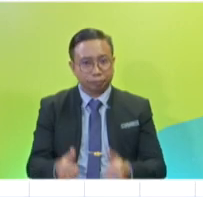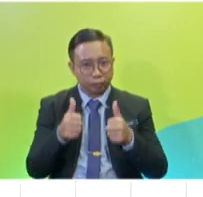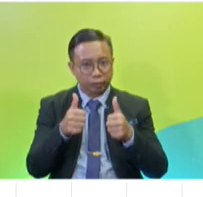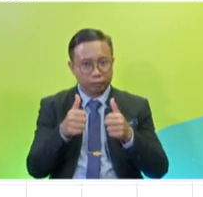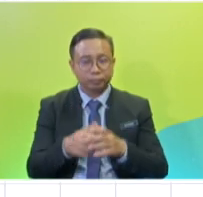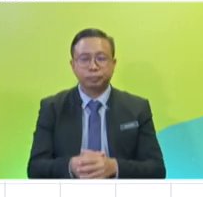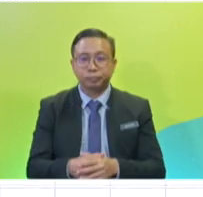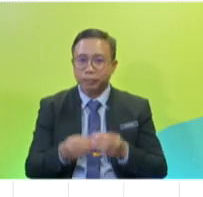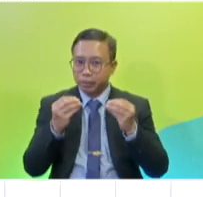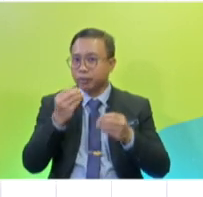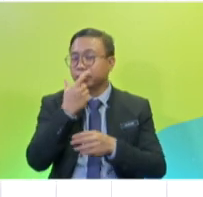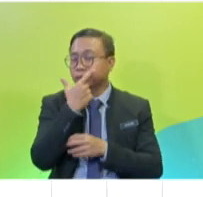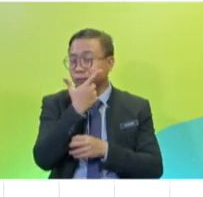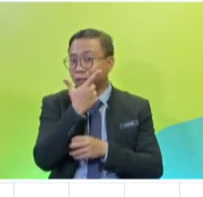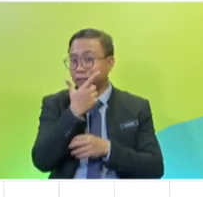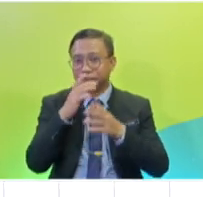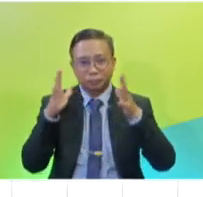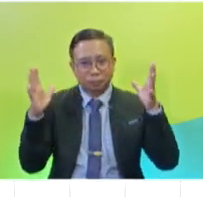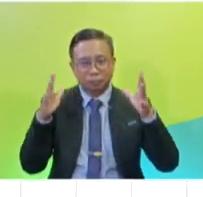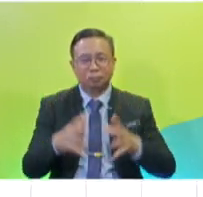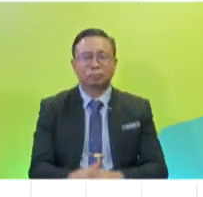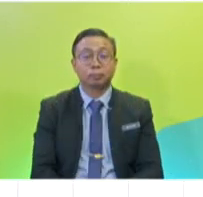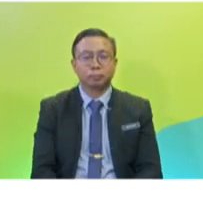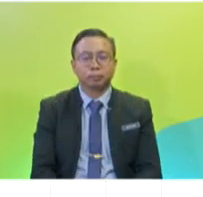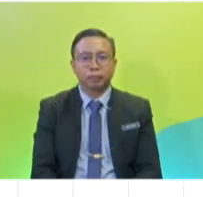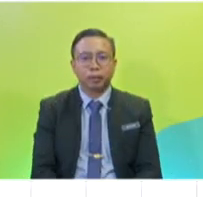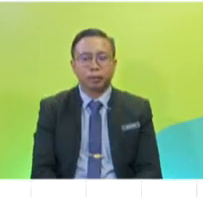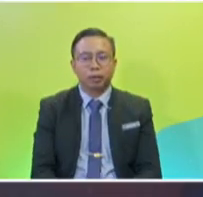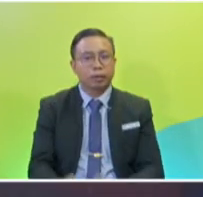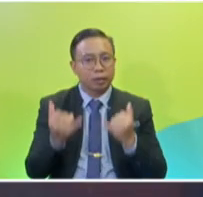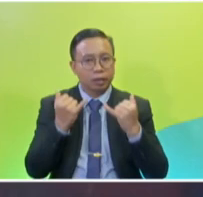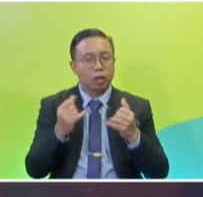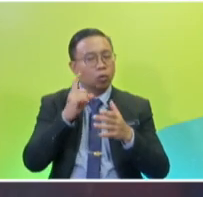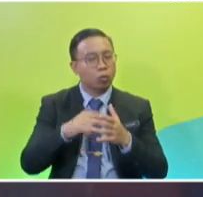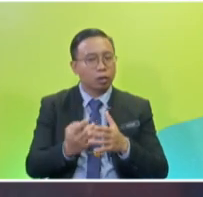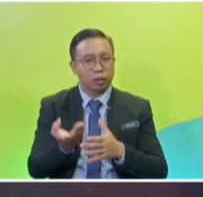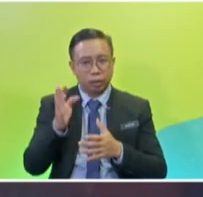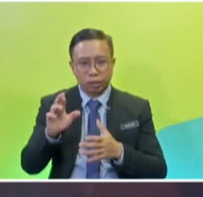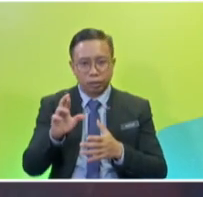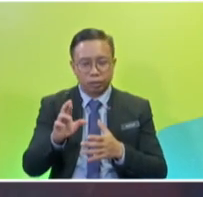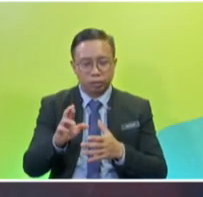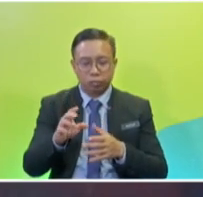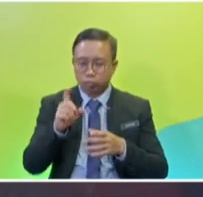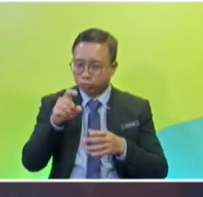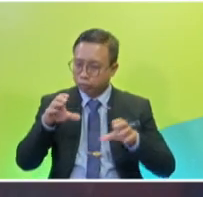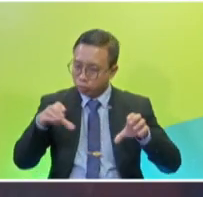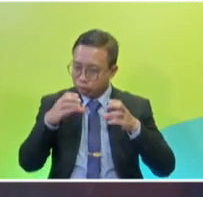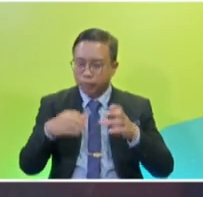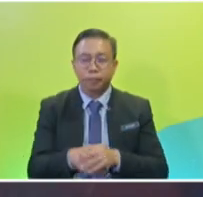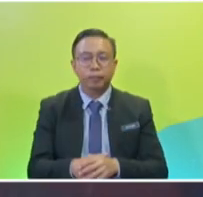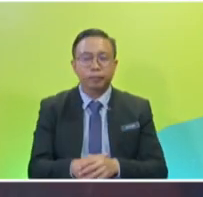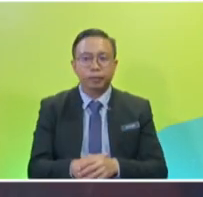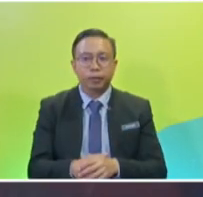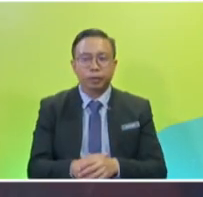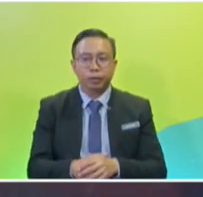ready. Give me a big smile, yes. All right, so now what they are supposed to do is, we are going to make them